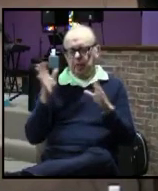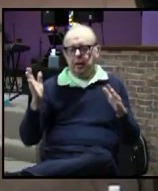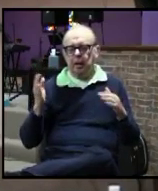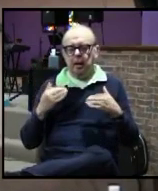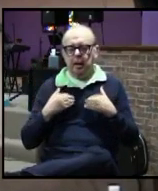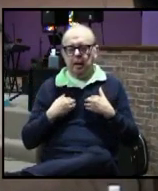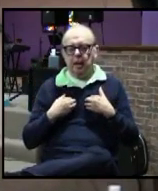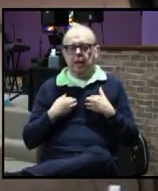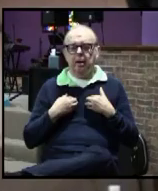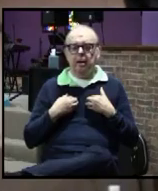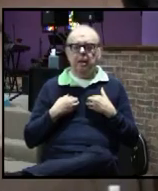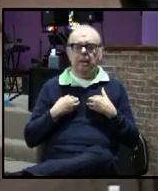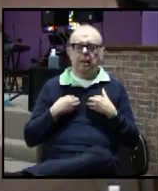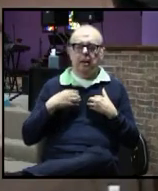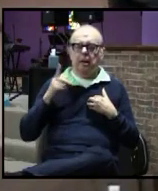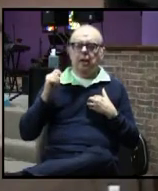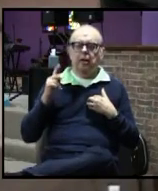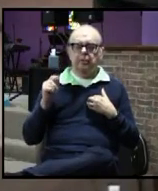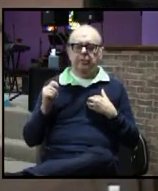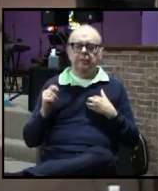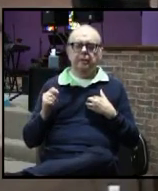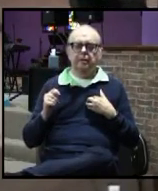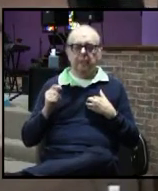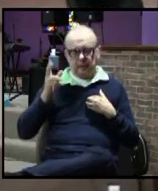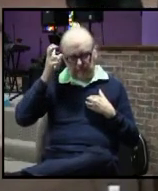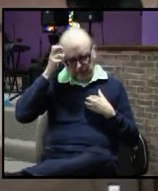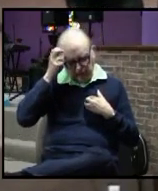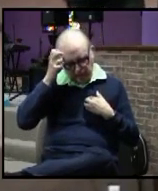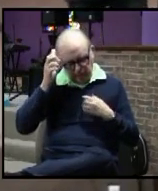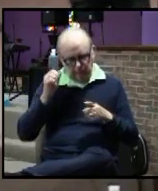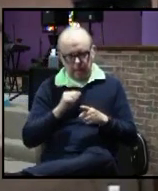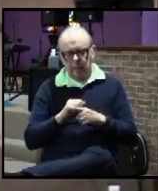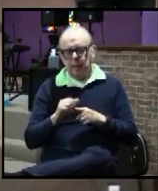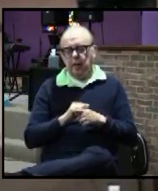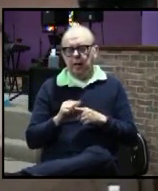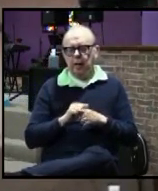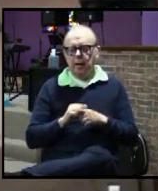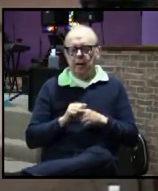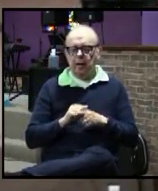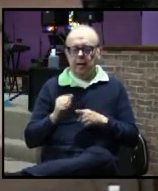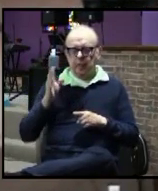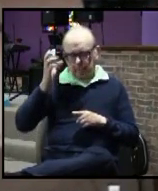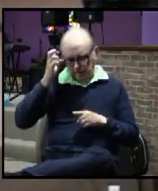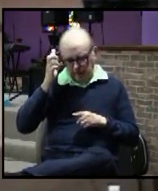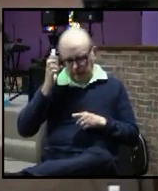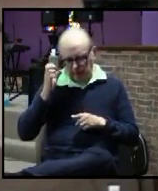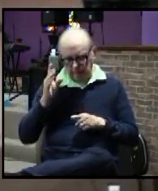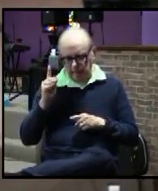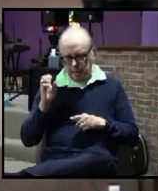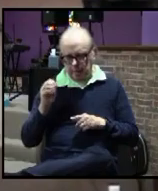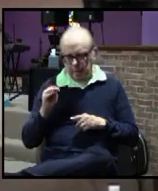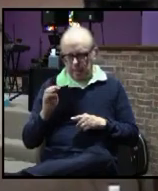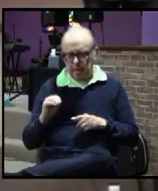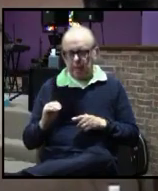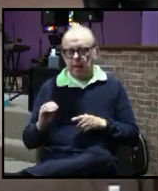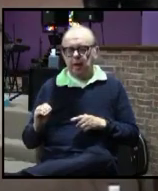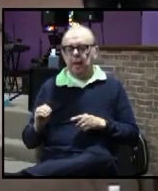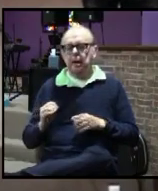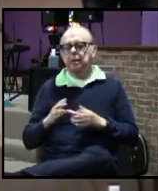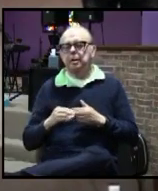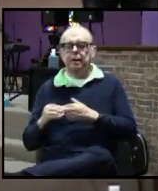like to have a lieutenant demon in the devil's army training a trainee demon and teaching him how to lead people